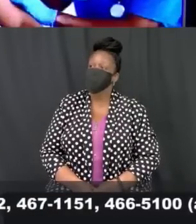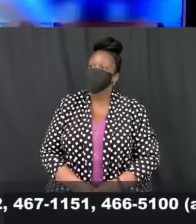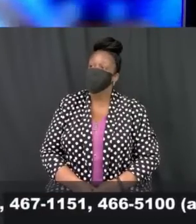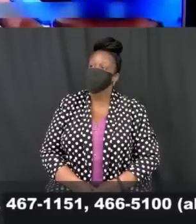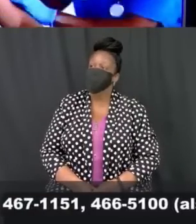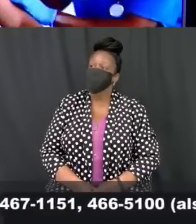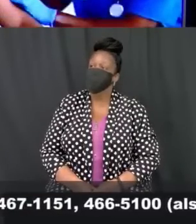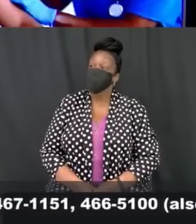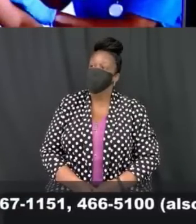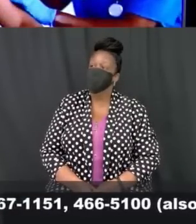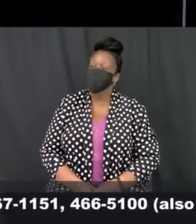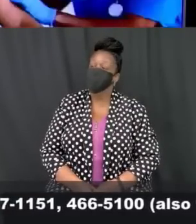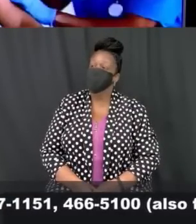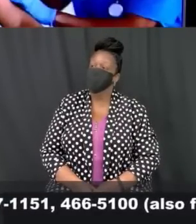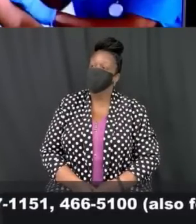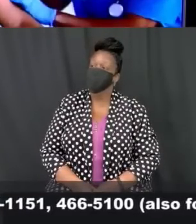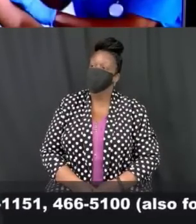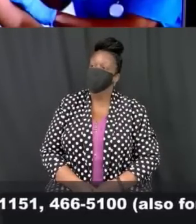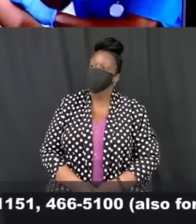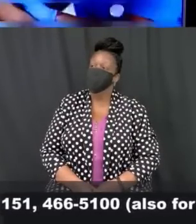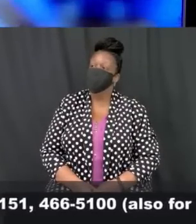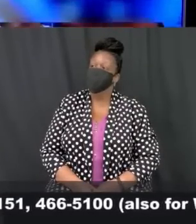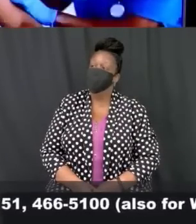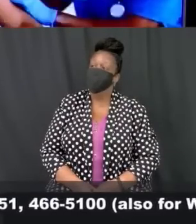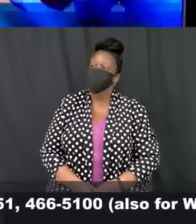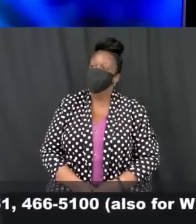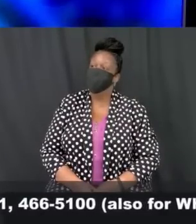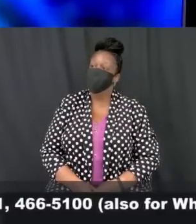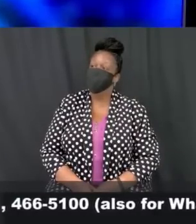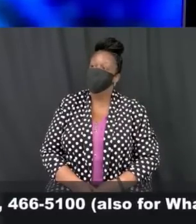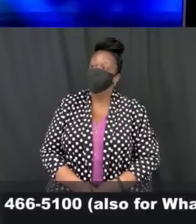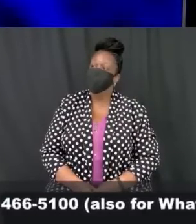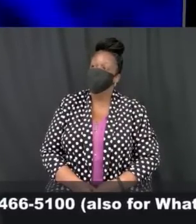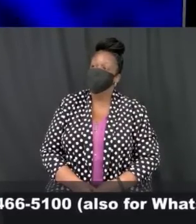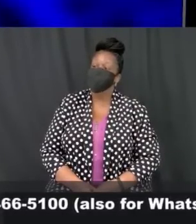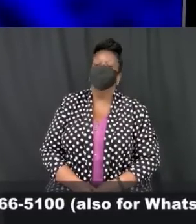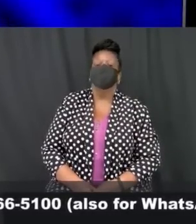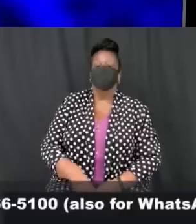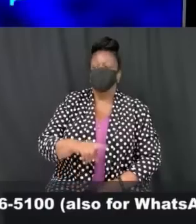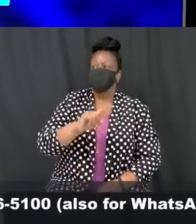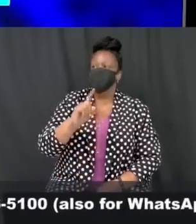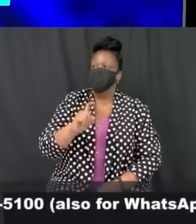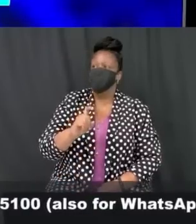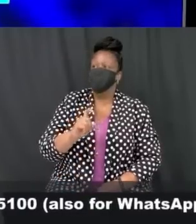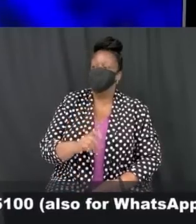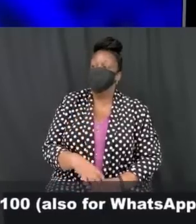And the last two questions for today, and they are from WinFM.